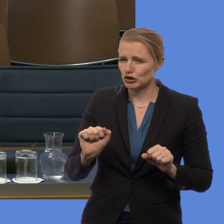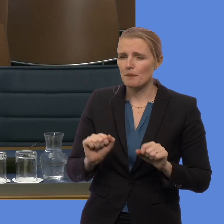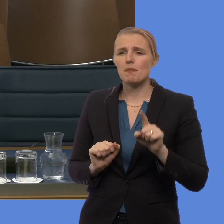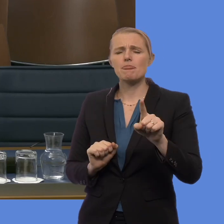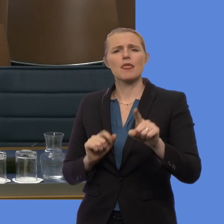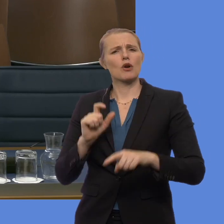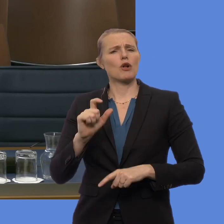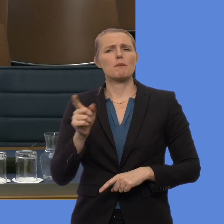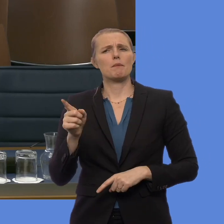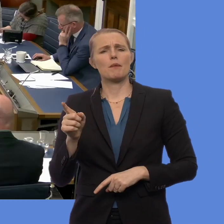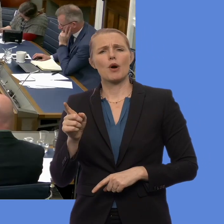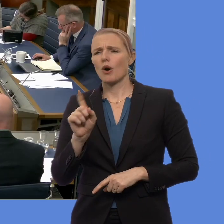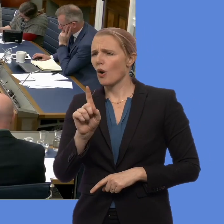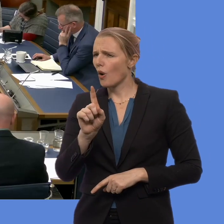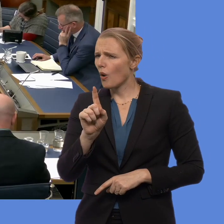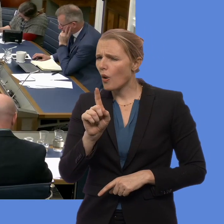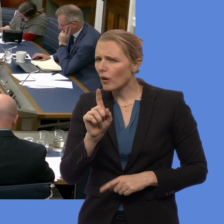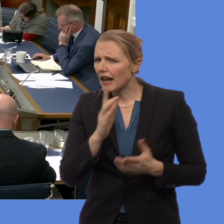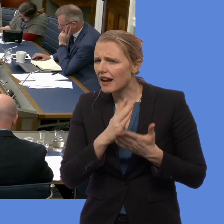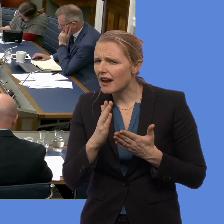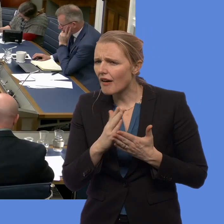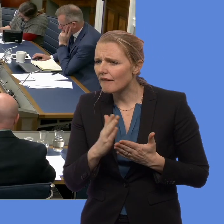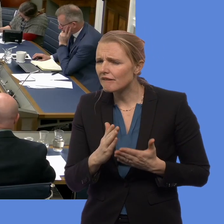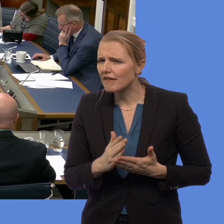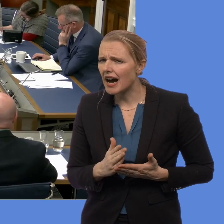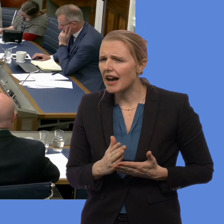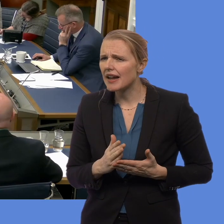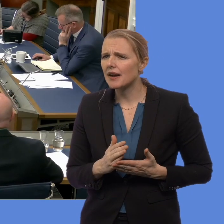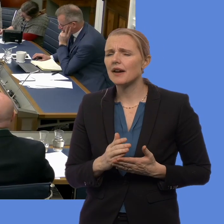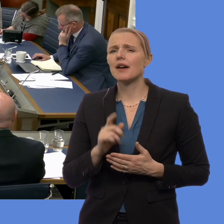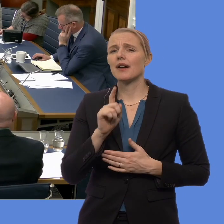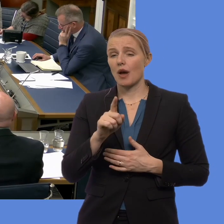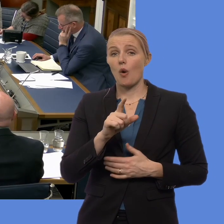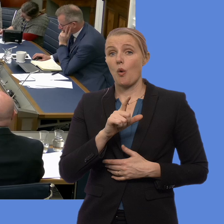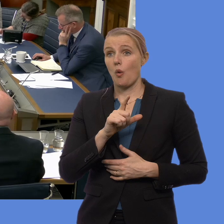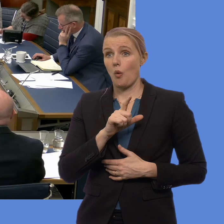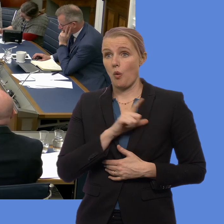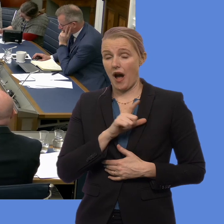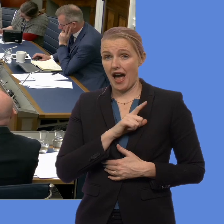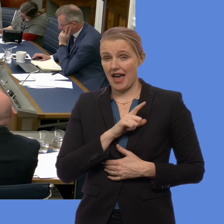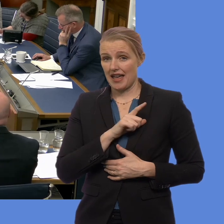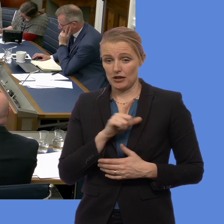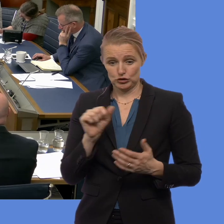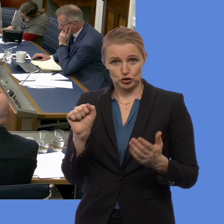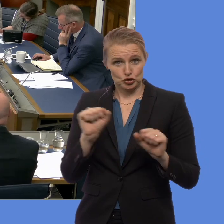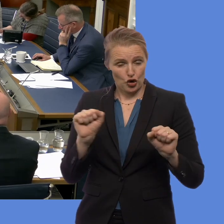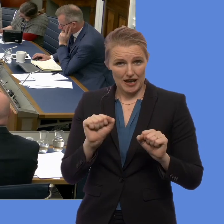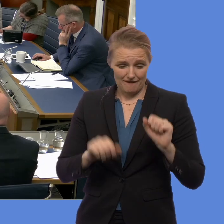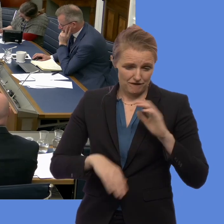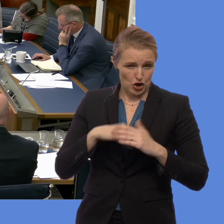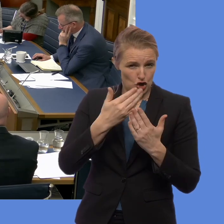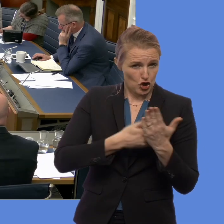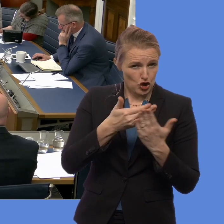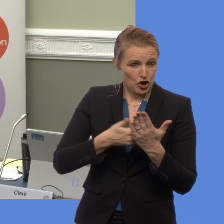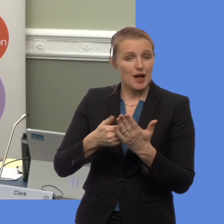just want to address a couple of wee sort of technical points, just to say that the reason it's not in the order paper is the Speaker still completing his checks in